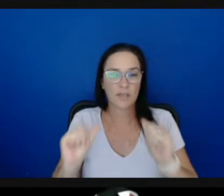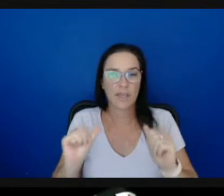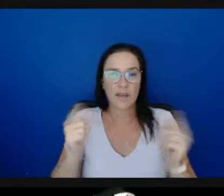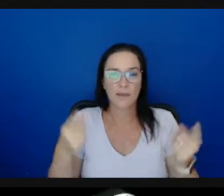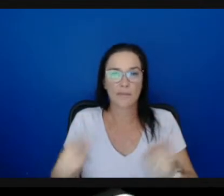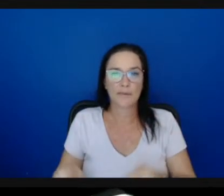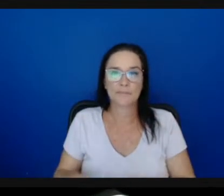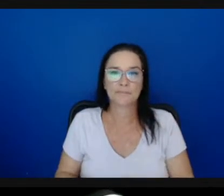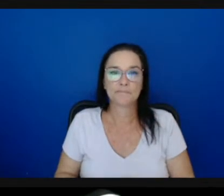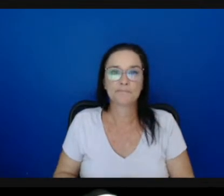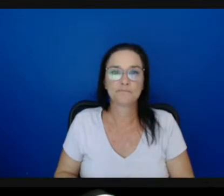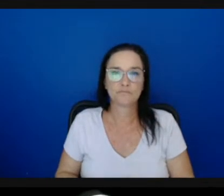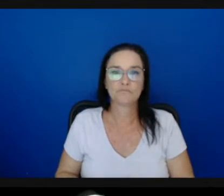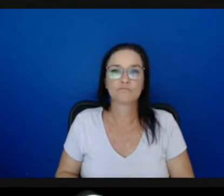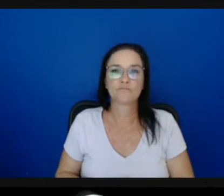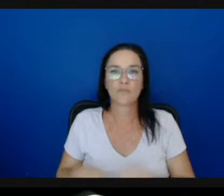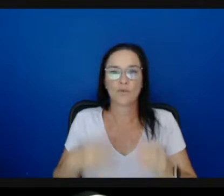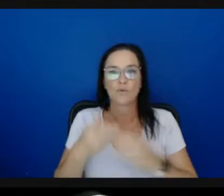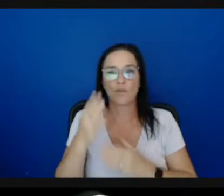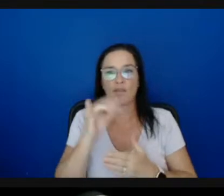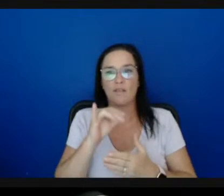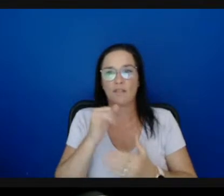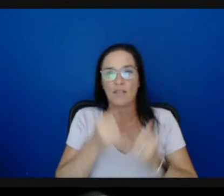So for that last phase,